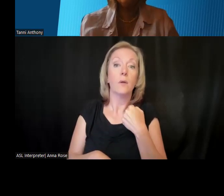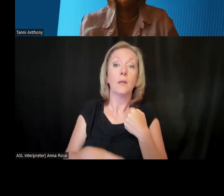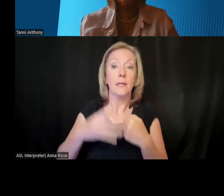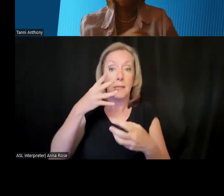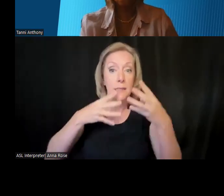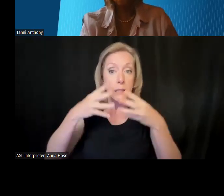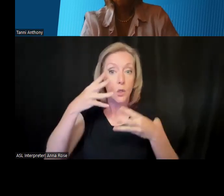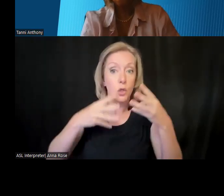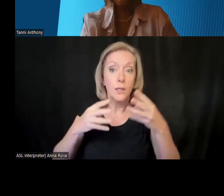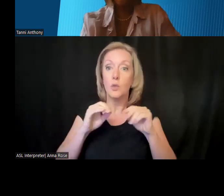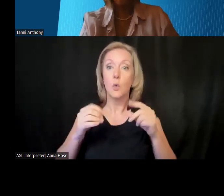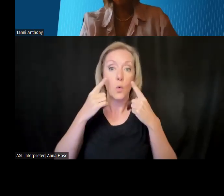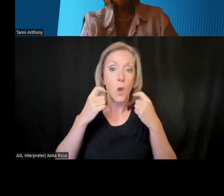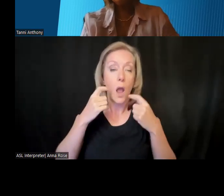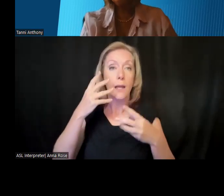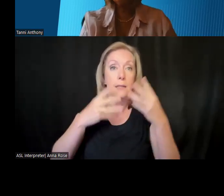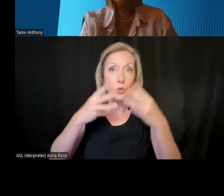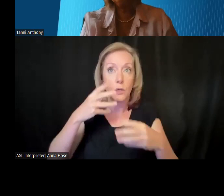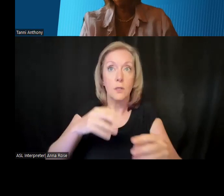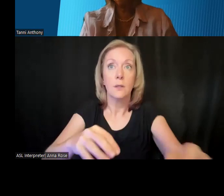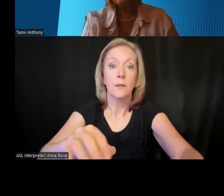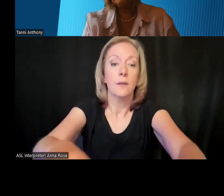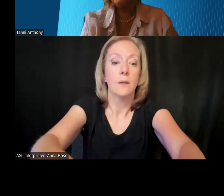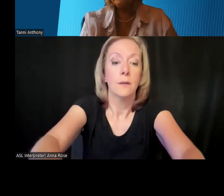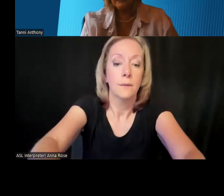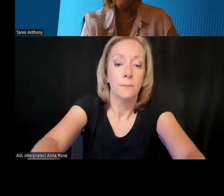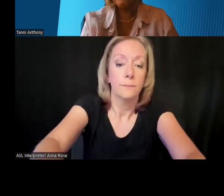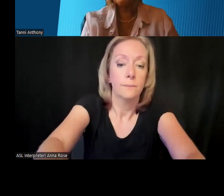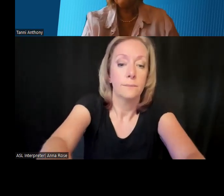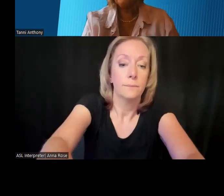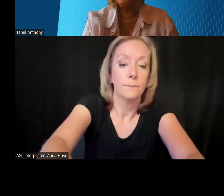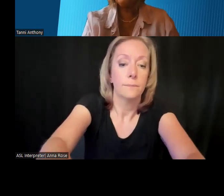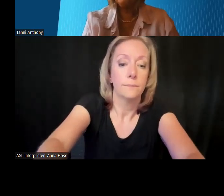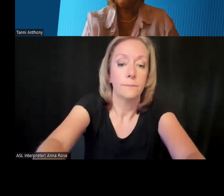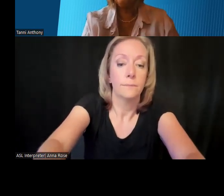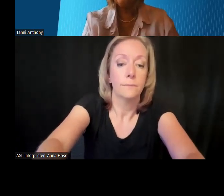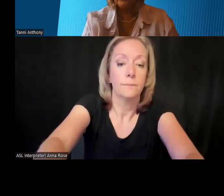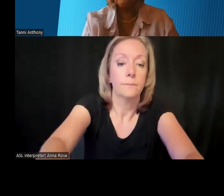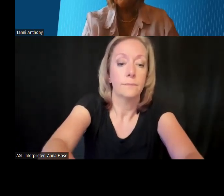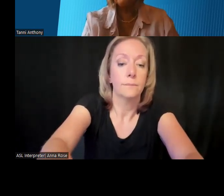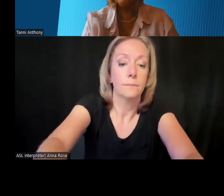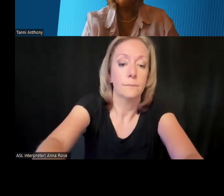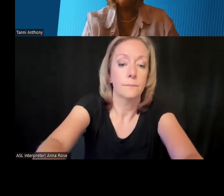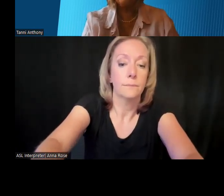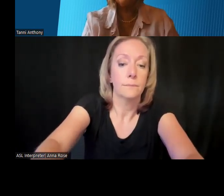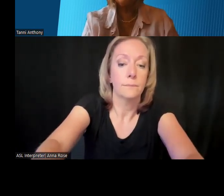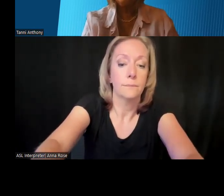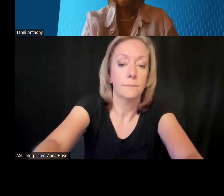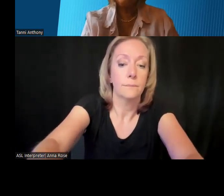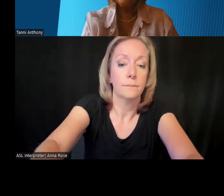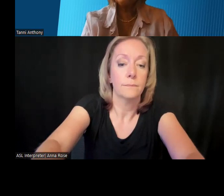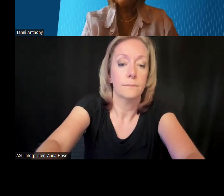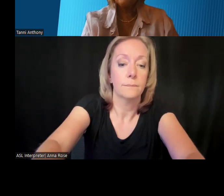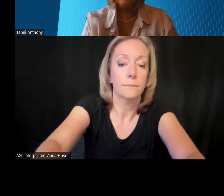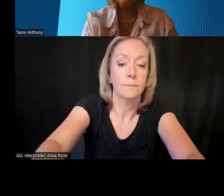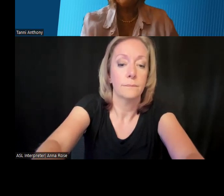without crying. And here's the indicator that really tells us something is going on that probably is visual impairment,